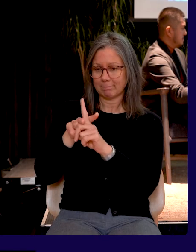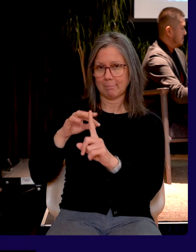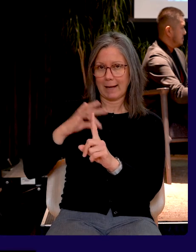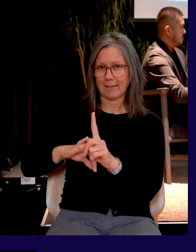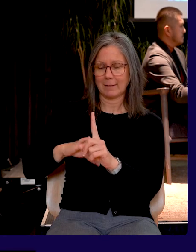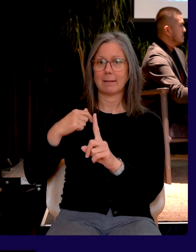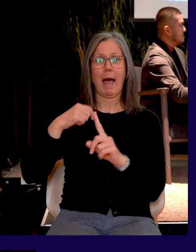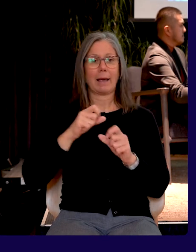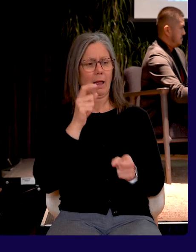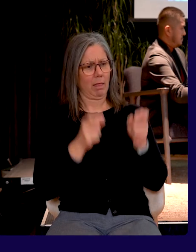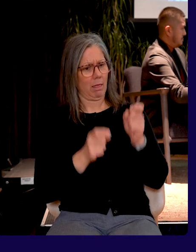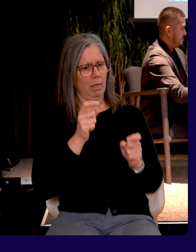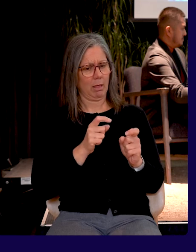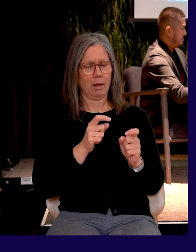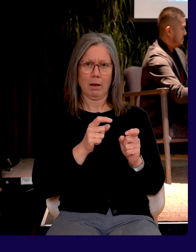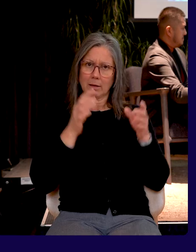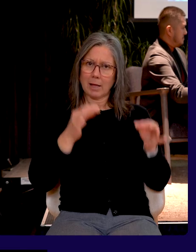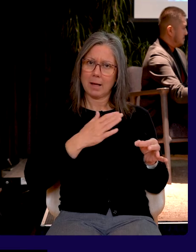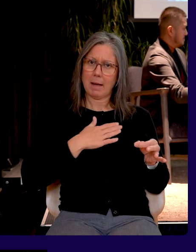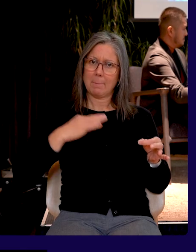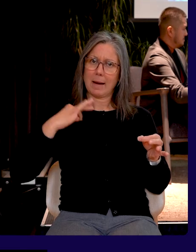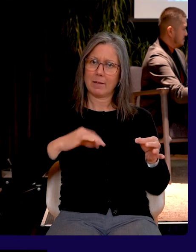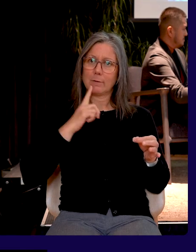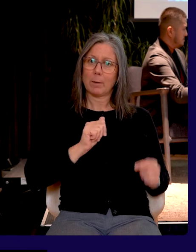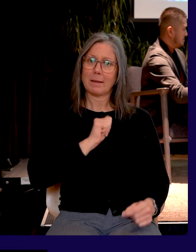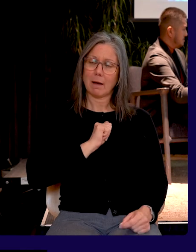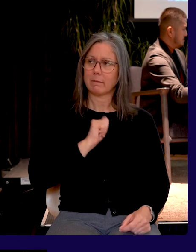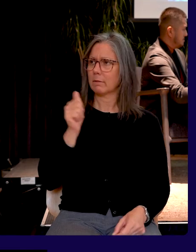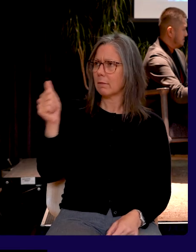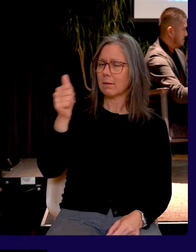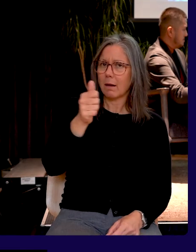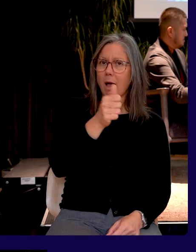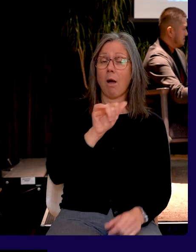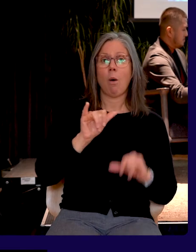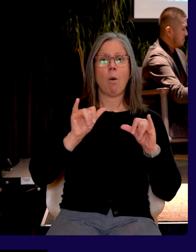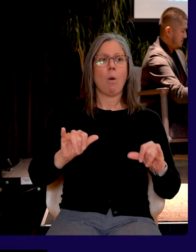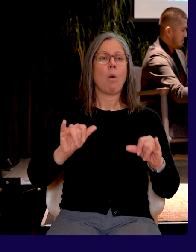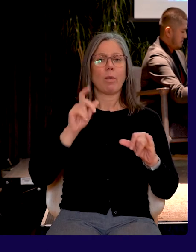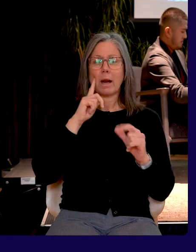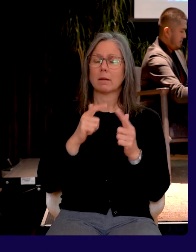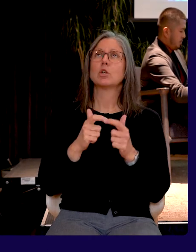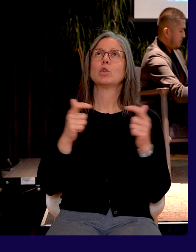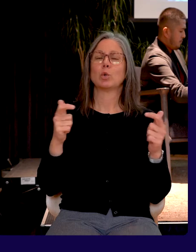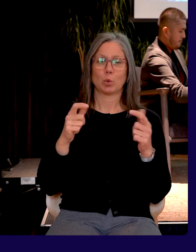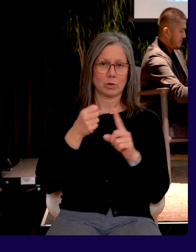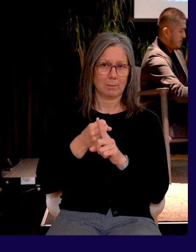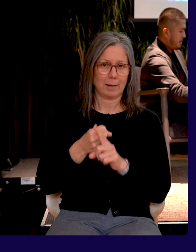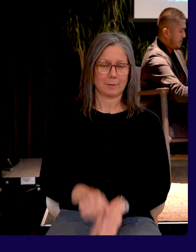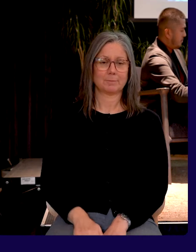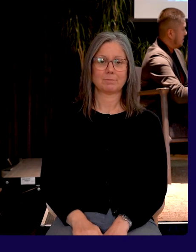someone personally decide how they want to spend them and what's best for them has like outsized dividends. That's